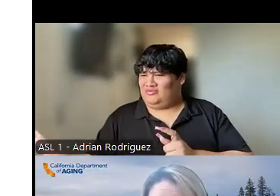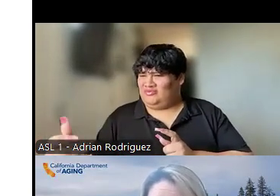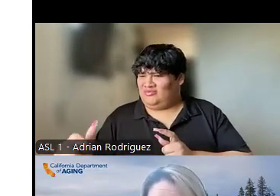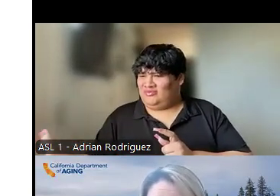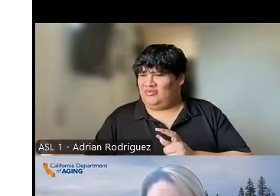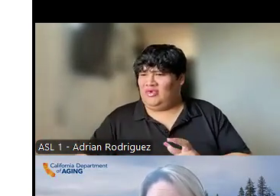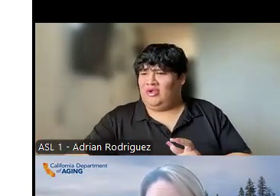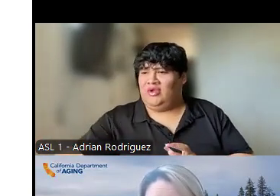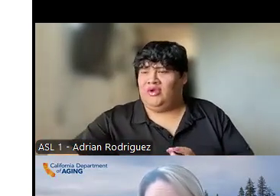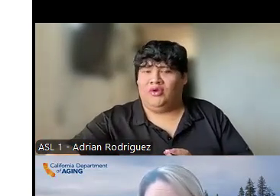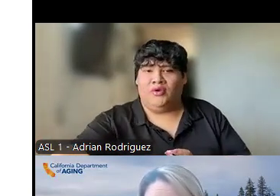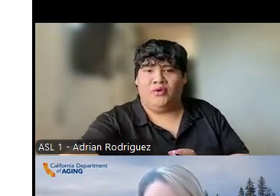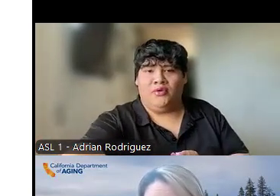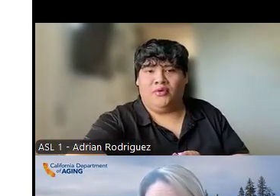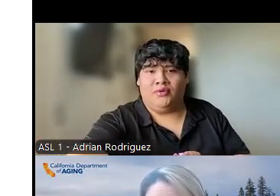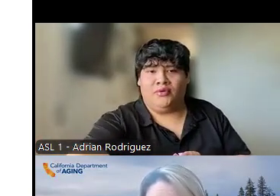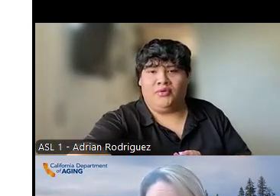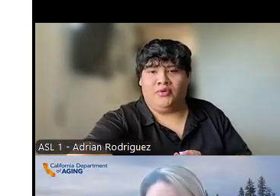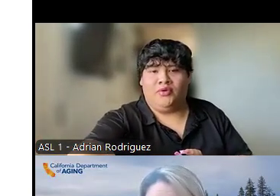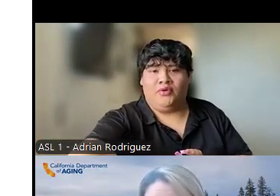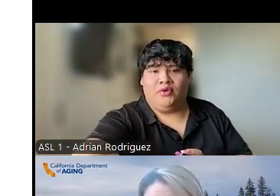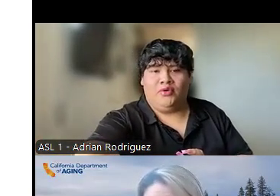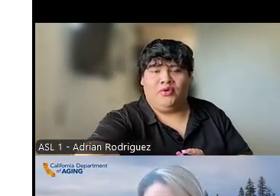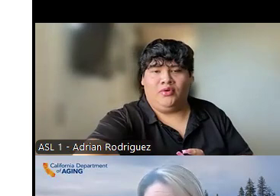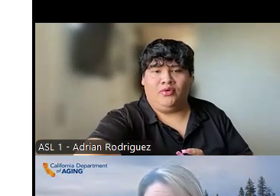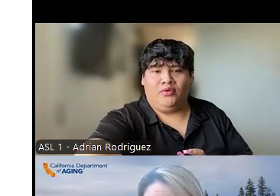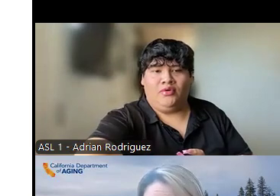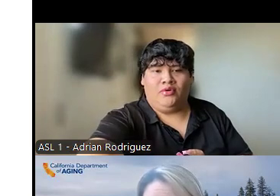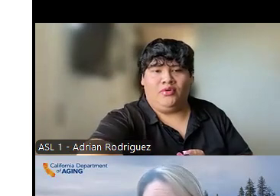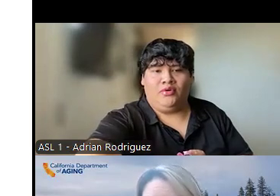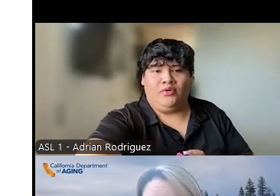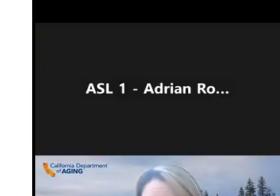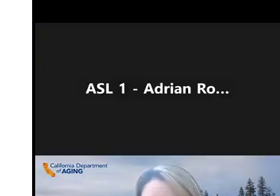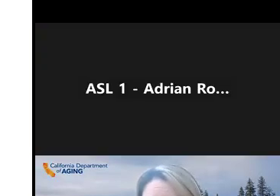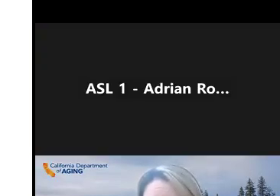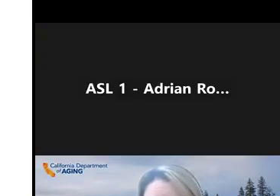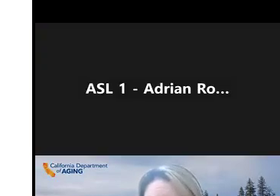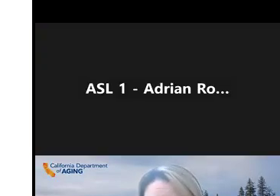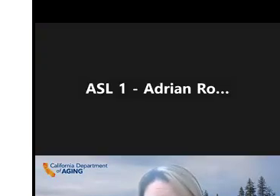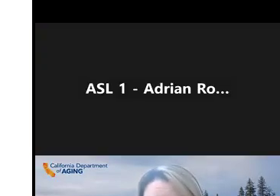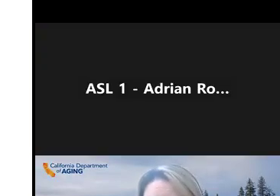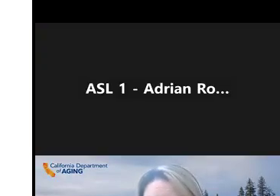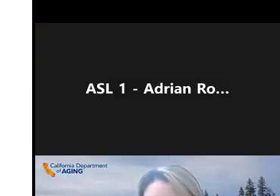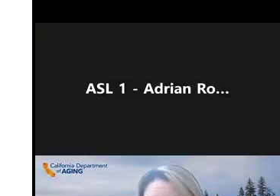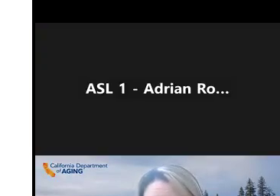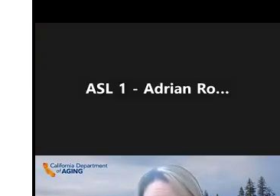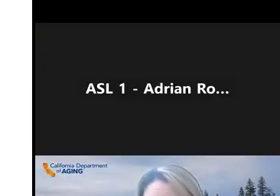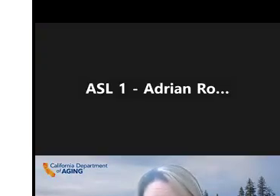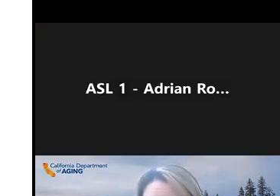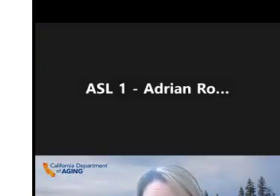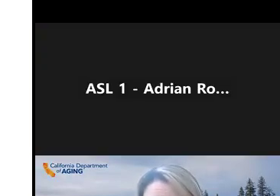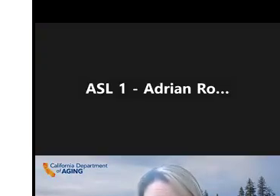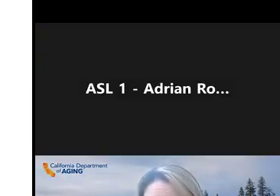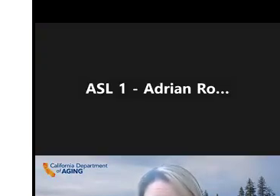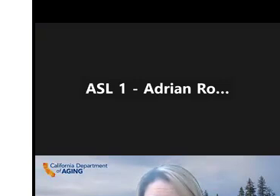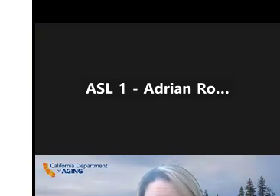to be the focus of our long-term services and supports financing initiative, and we look forward to releasing that full body of work